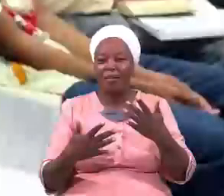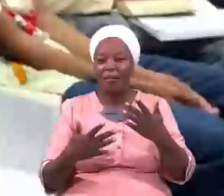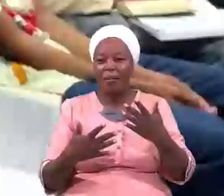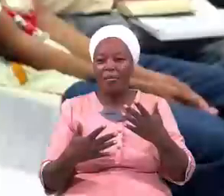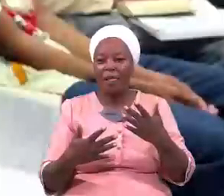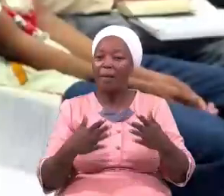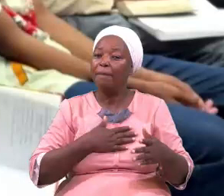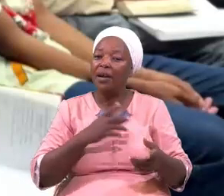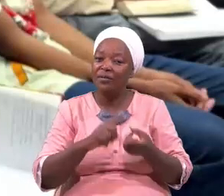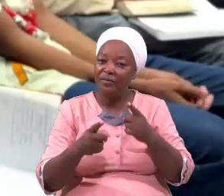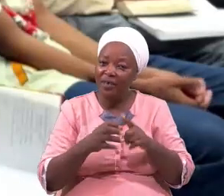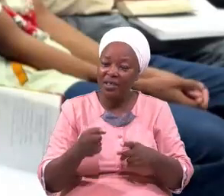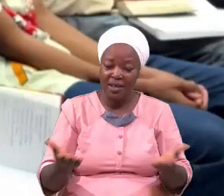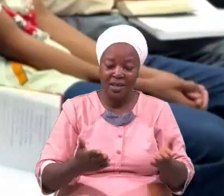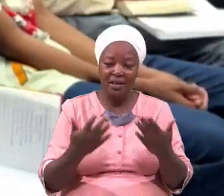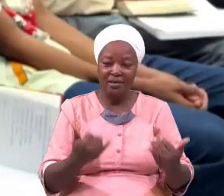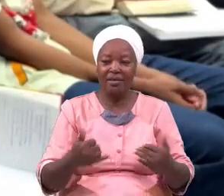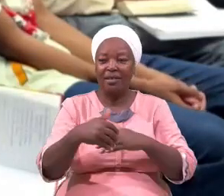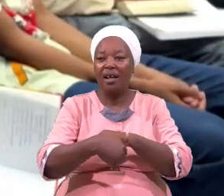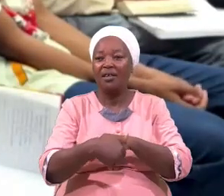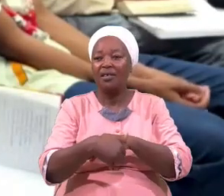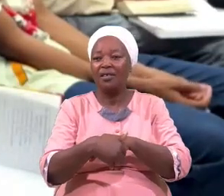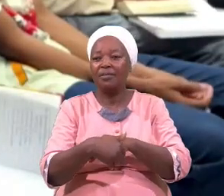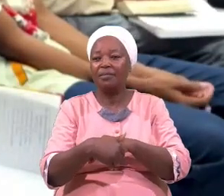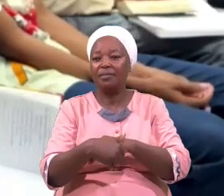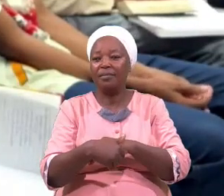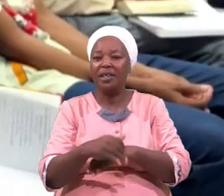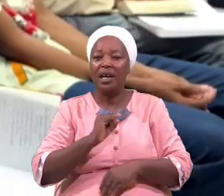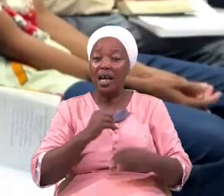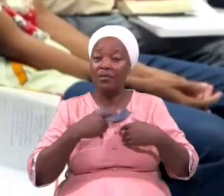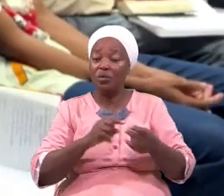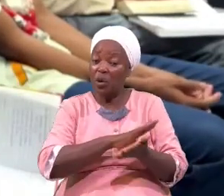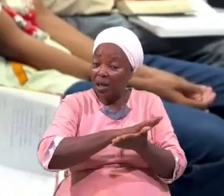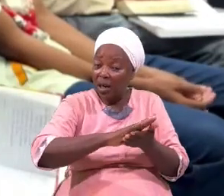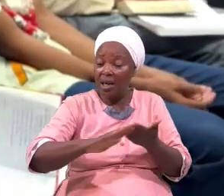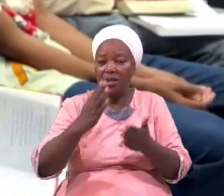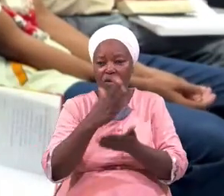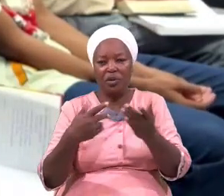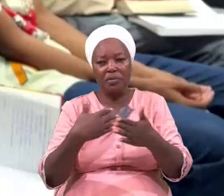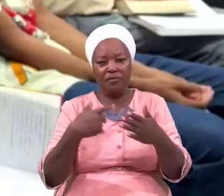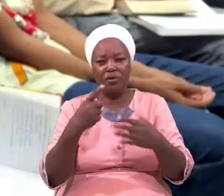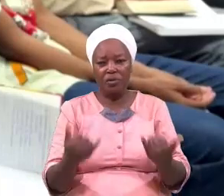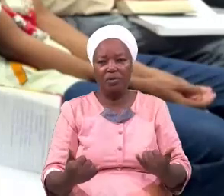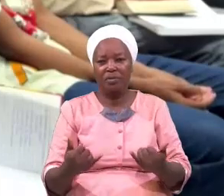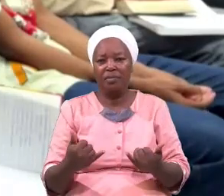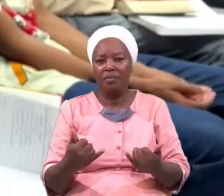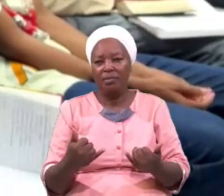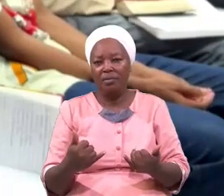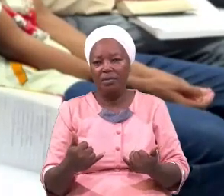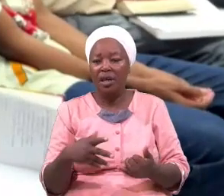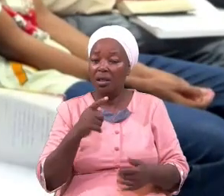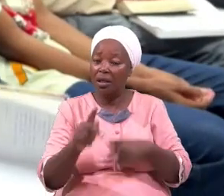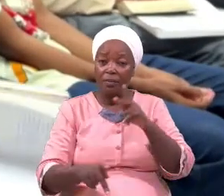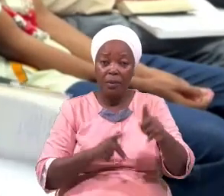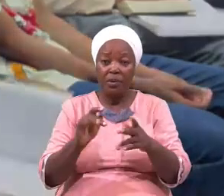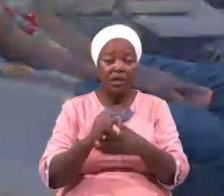My friends here tonight, I need to clear something before you. The people that